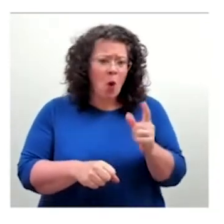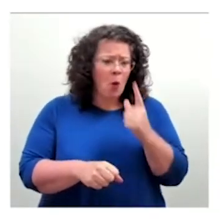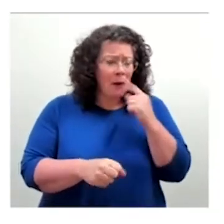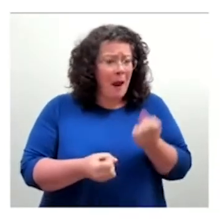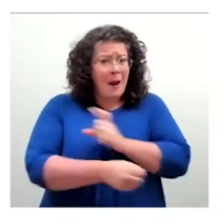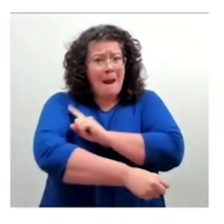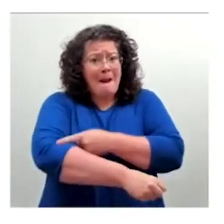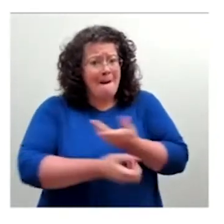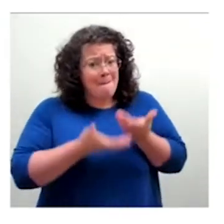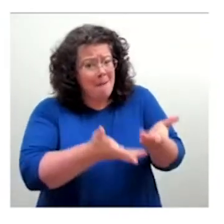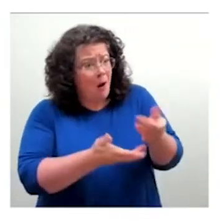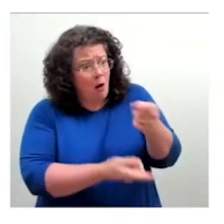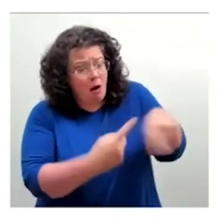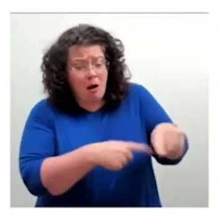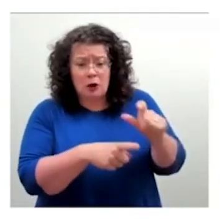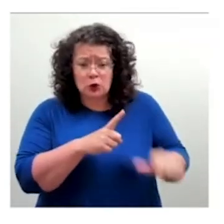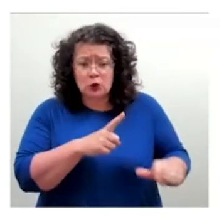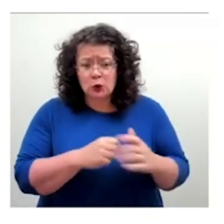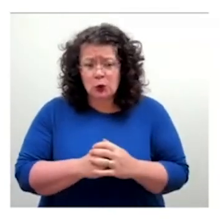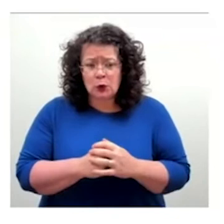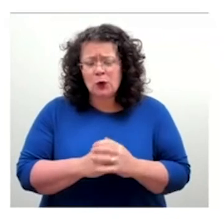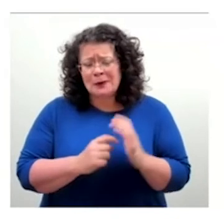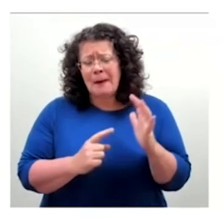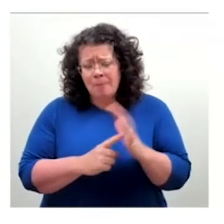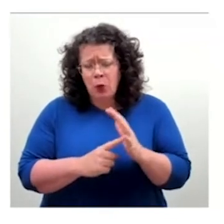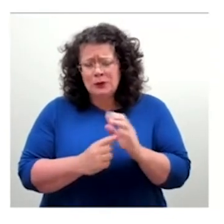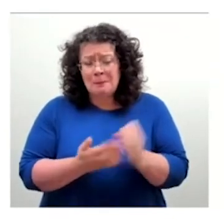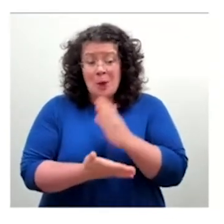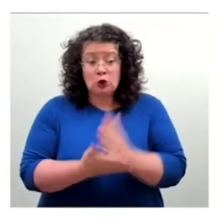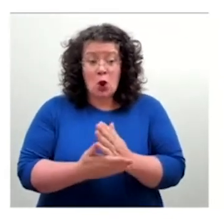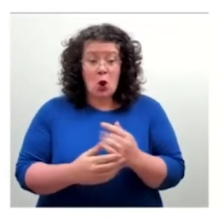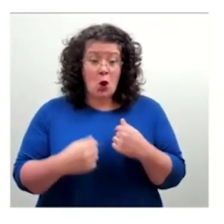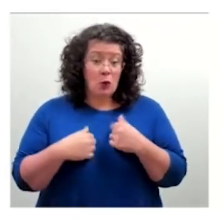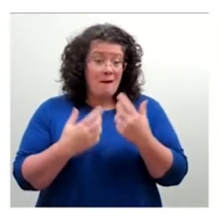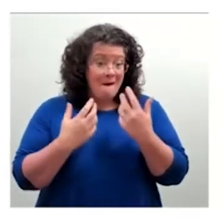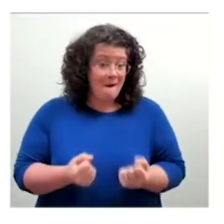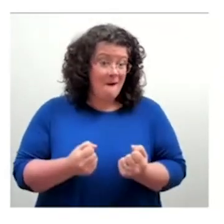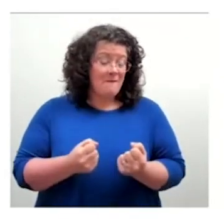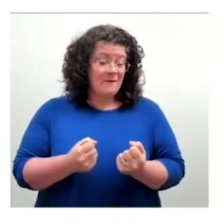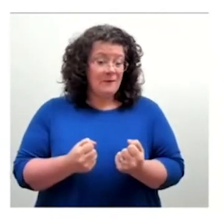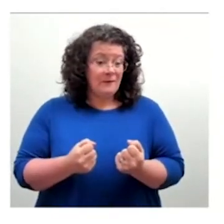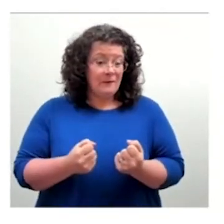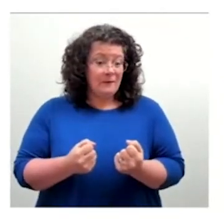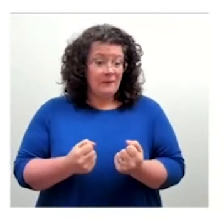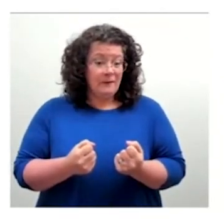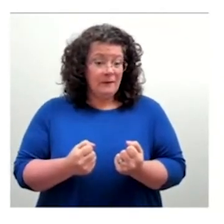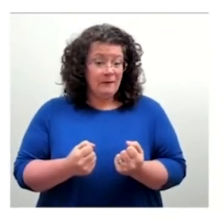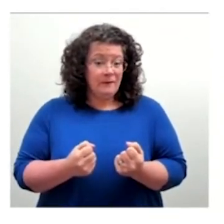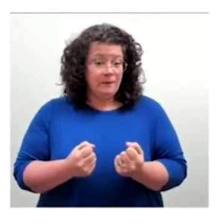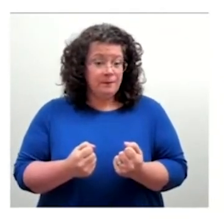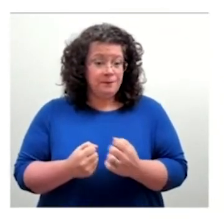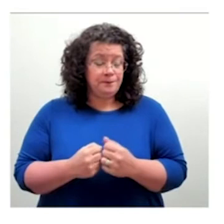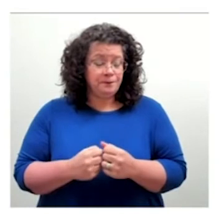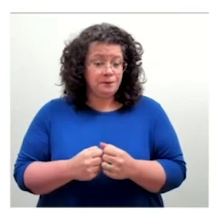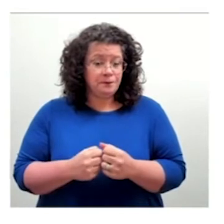gives choice, it gives options. And I'm seeing features like Accessibility Checker, which is just built